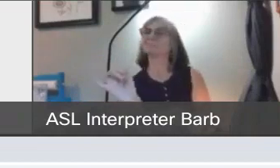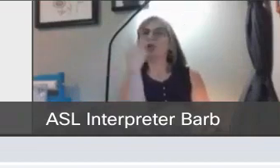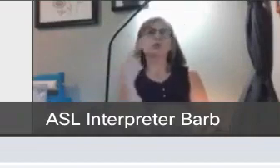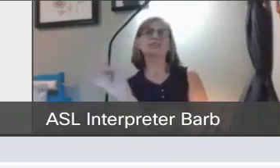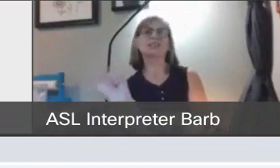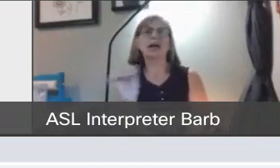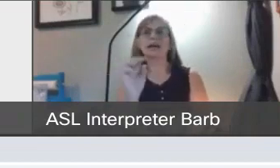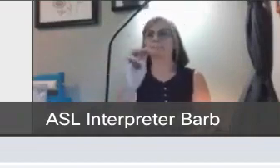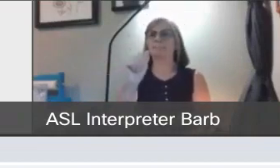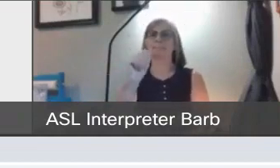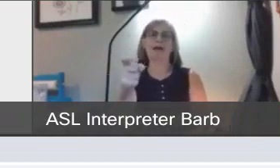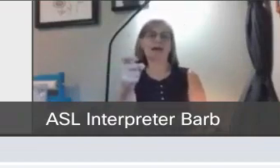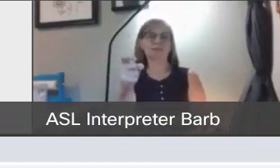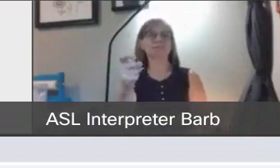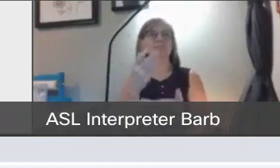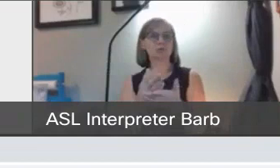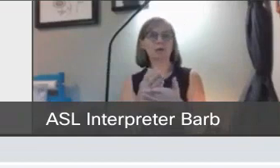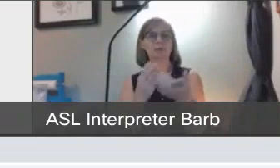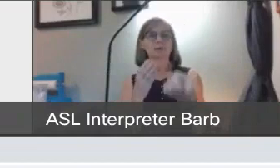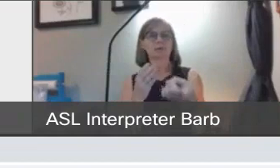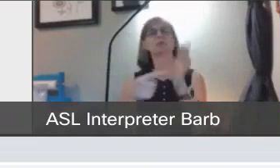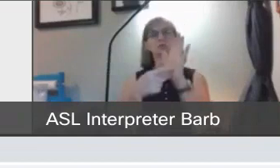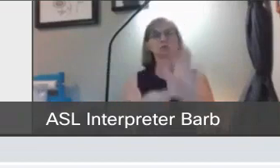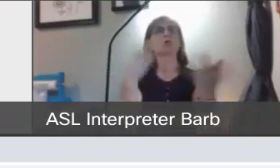what those are going to look like.